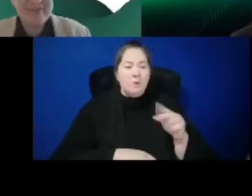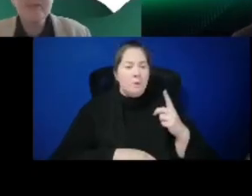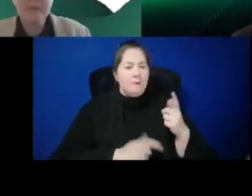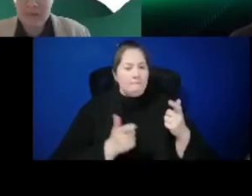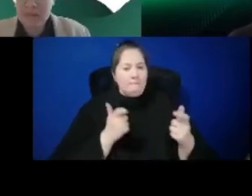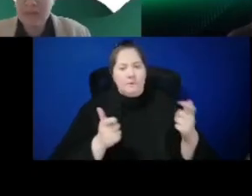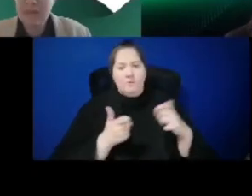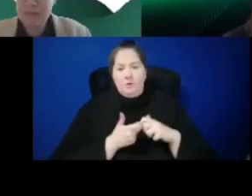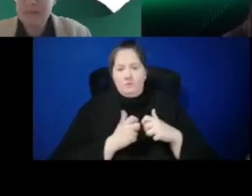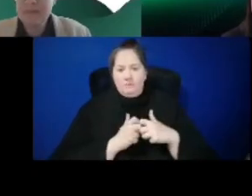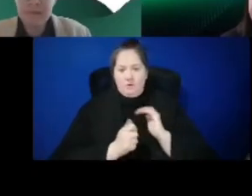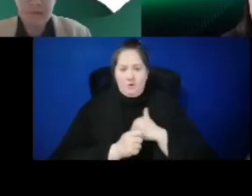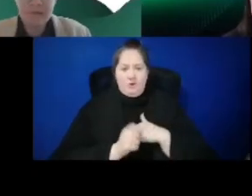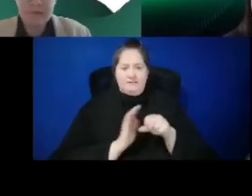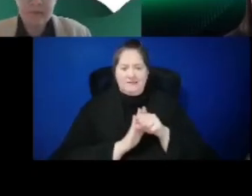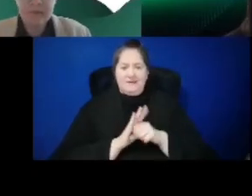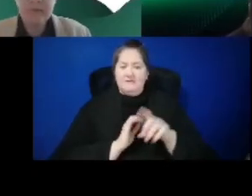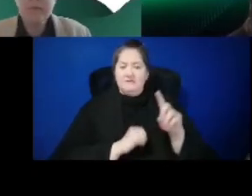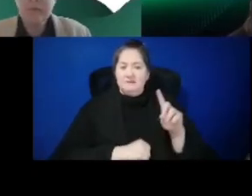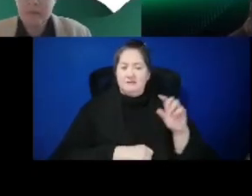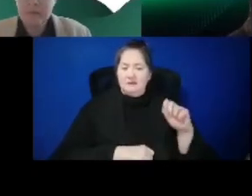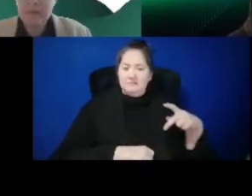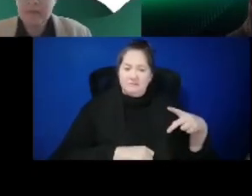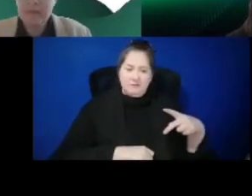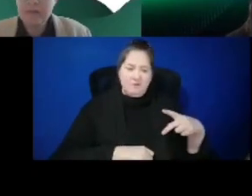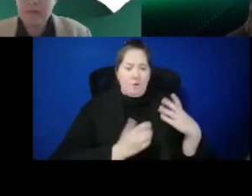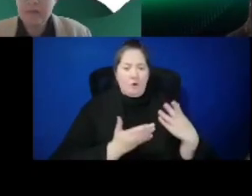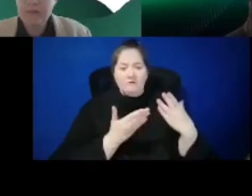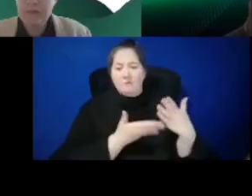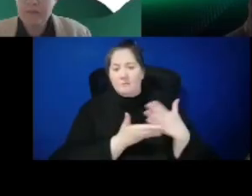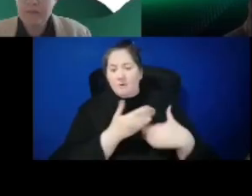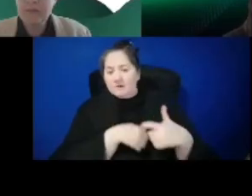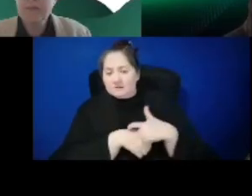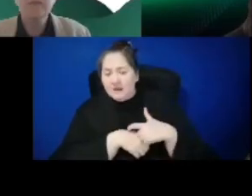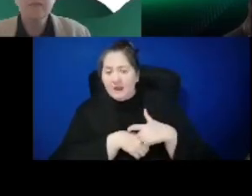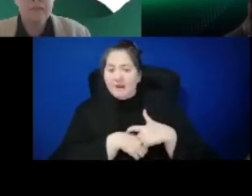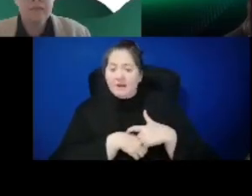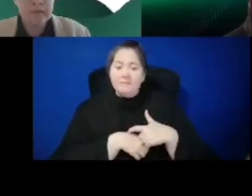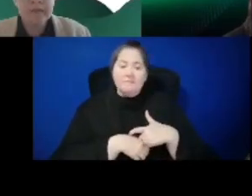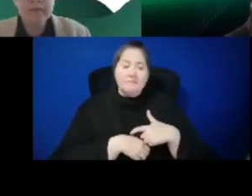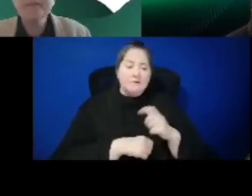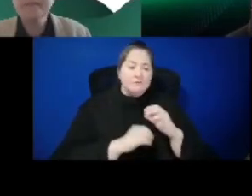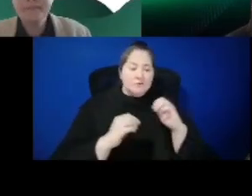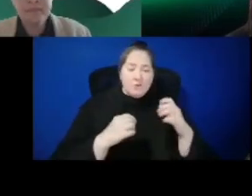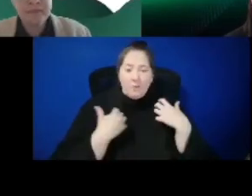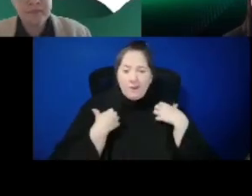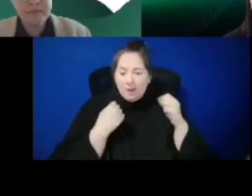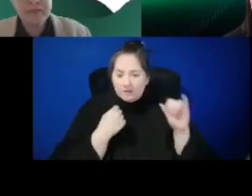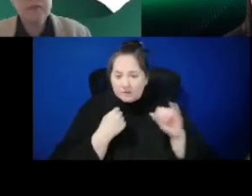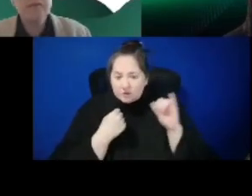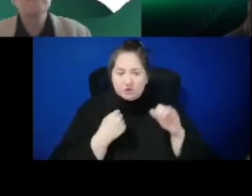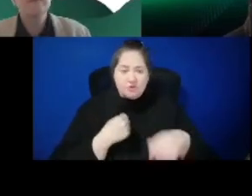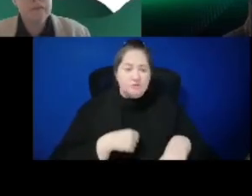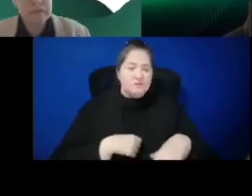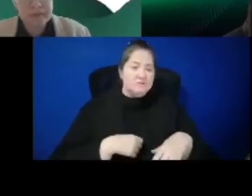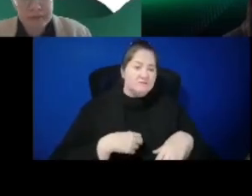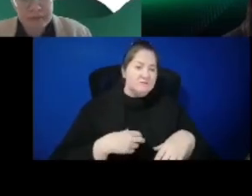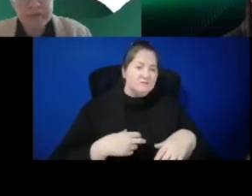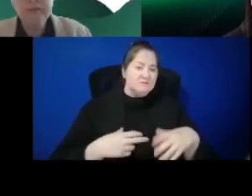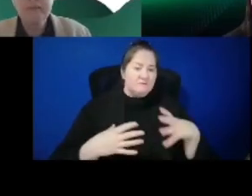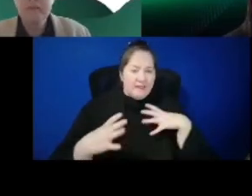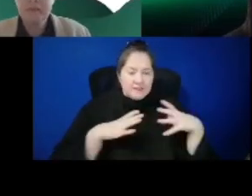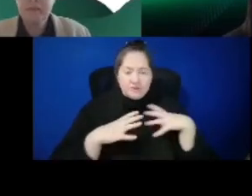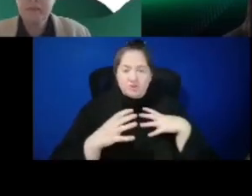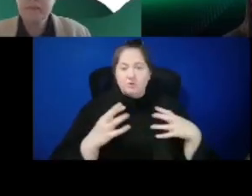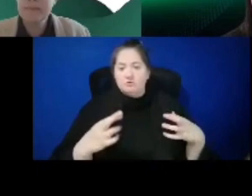biggest problems in our state is that DSPs often are offered part-time hours with no health insurance, vacation, retirement, or other benefits